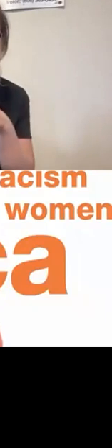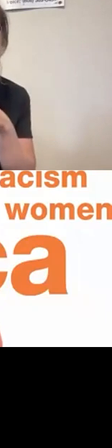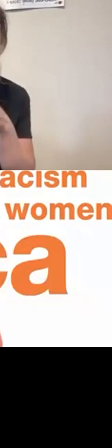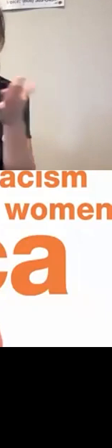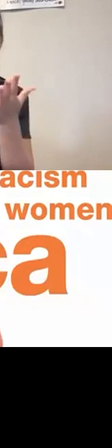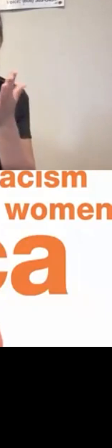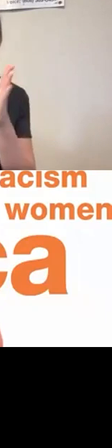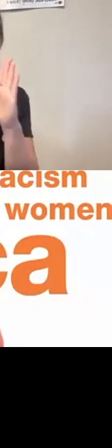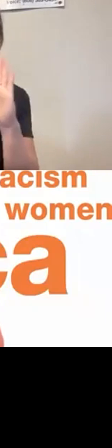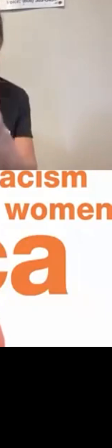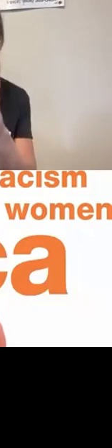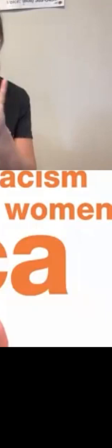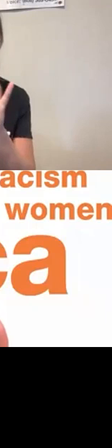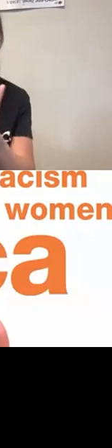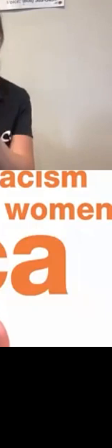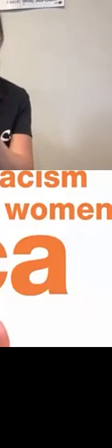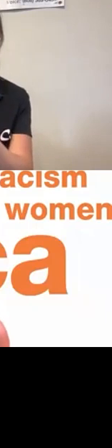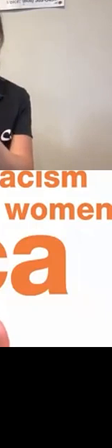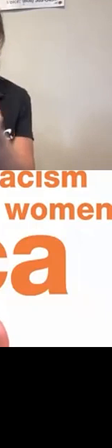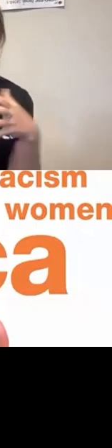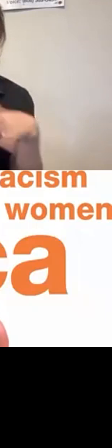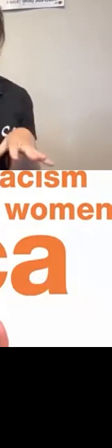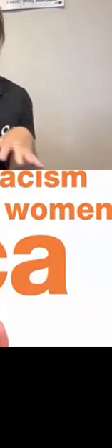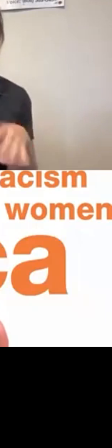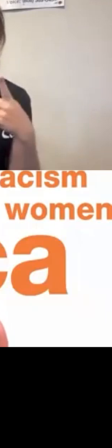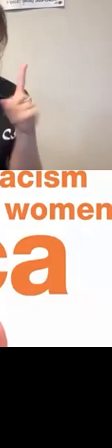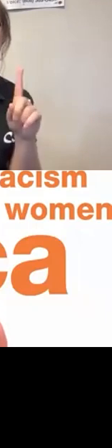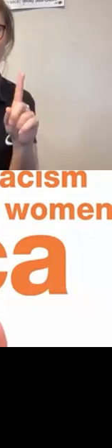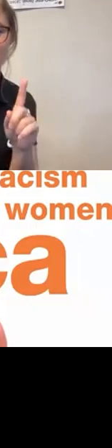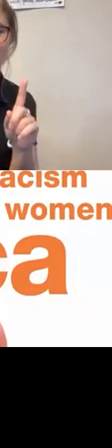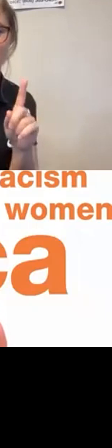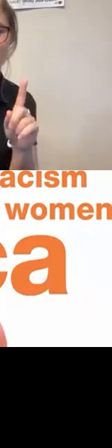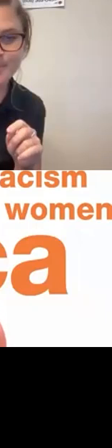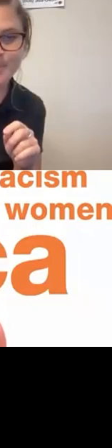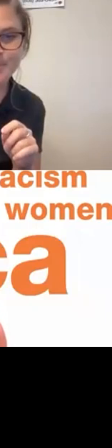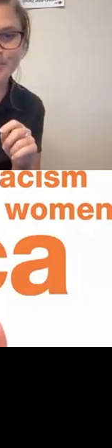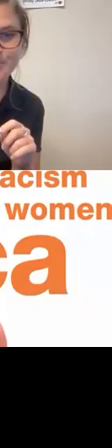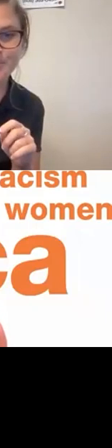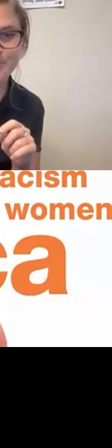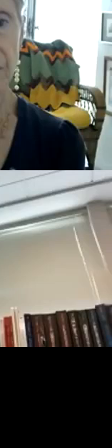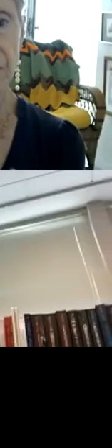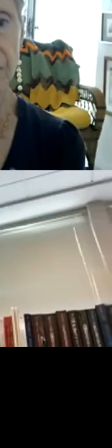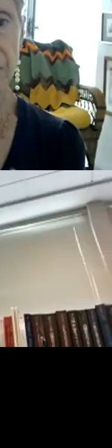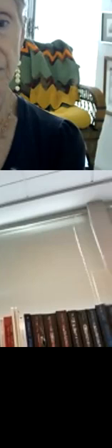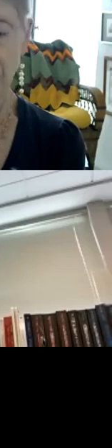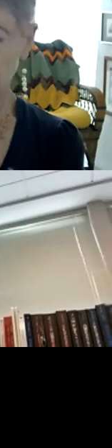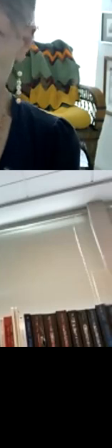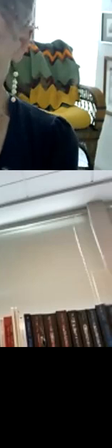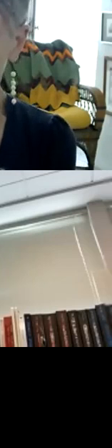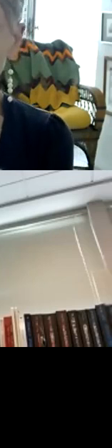really want to figure out who's here in the room and what your role is with Dress for